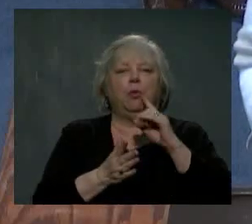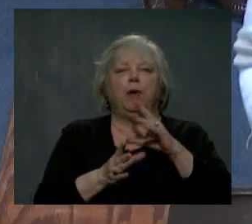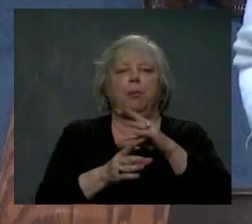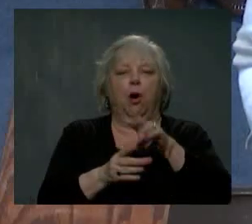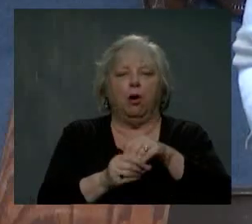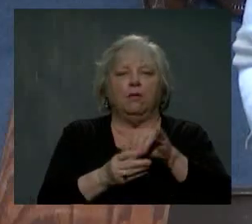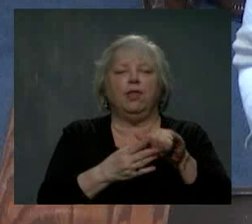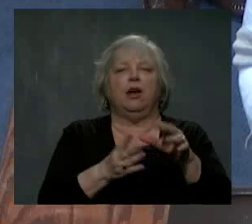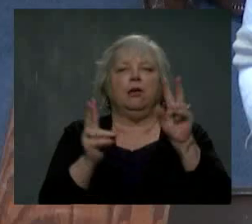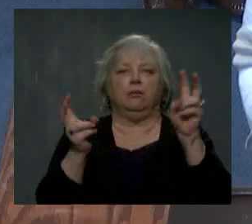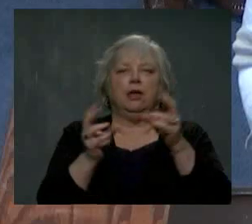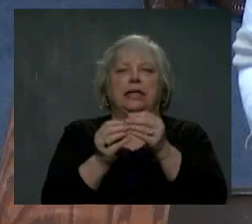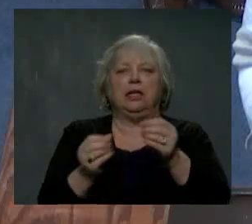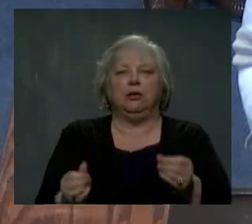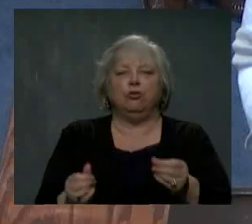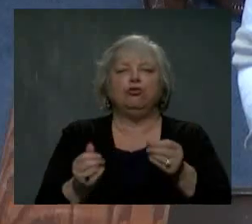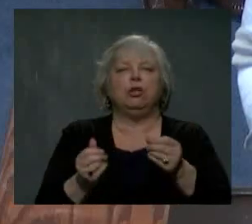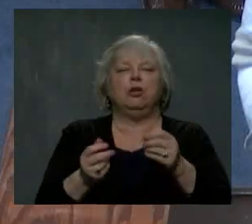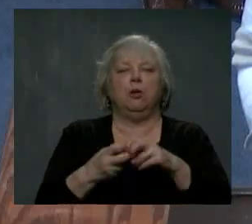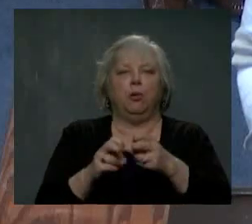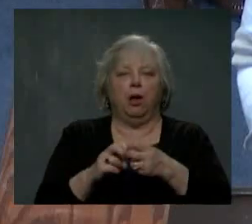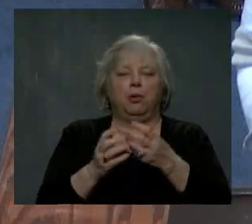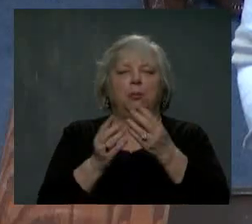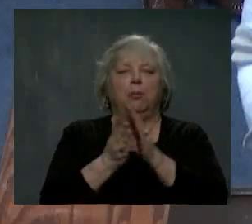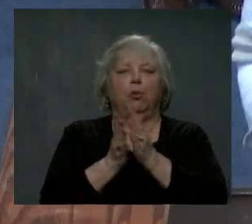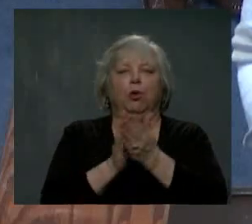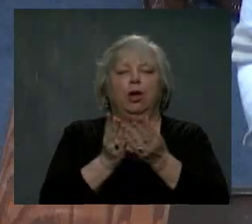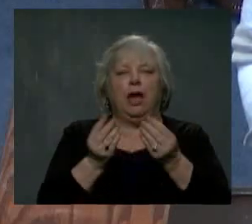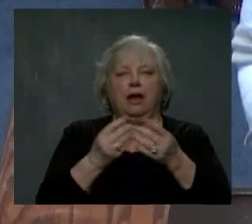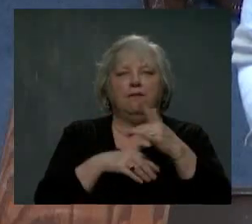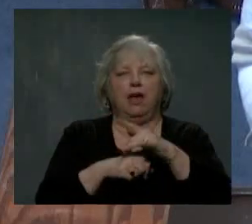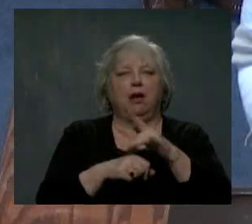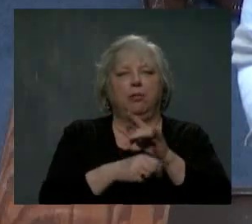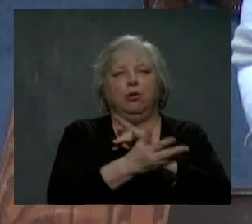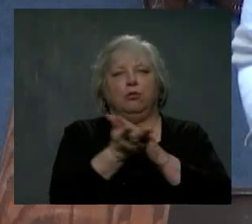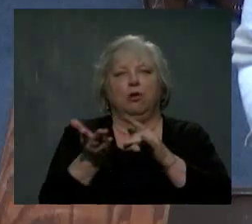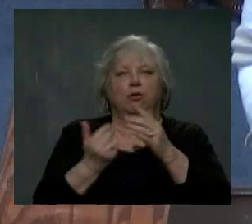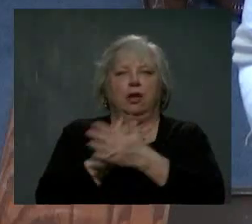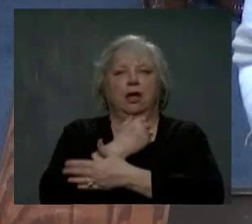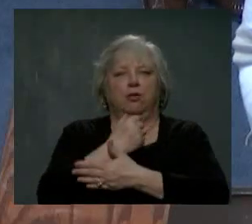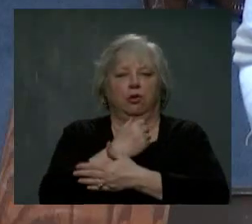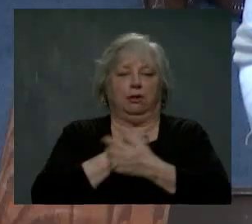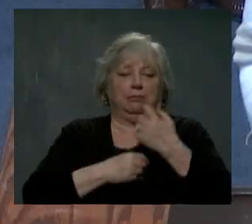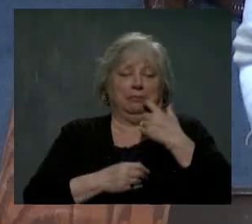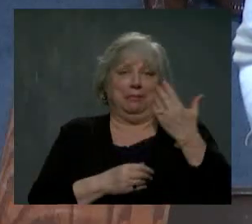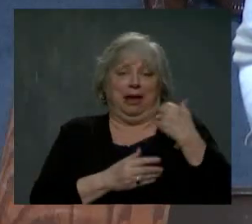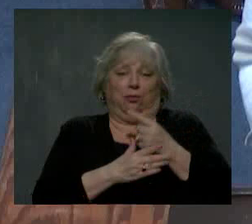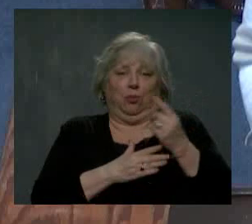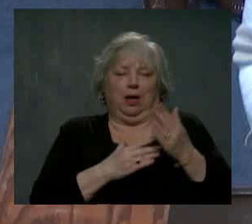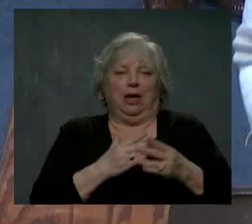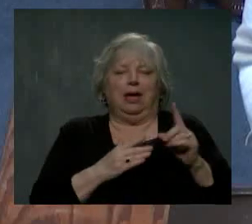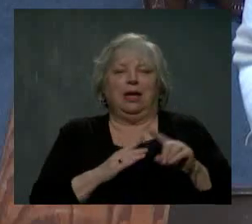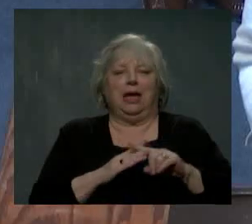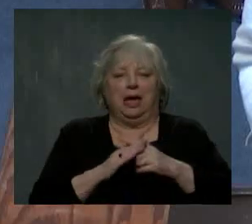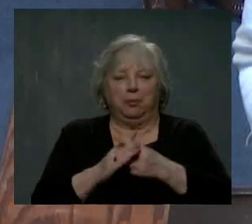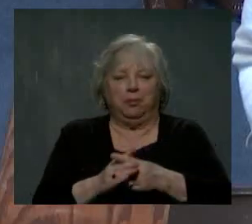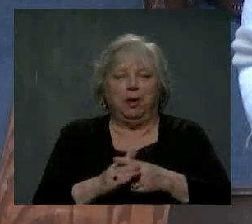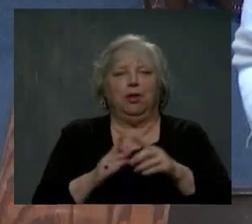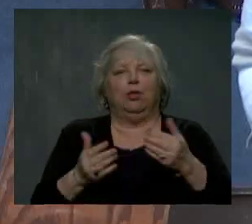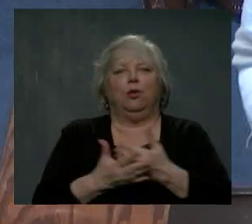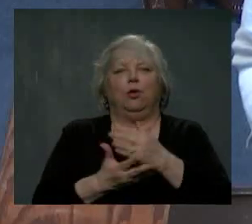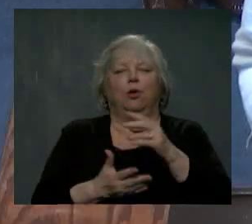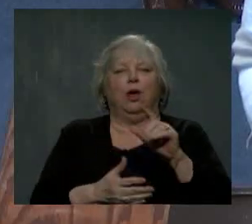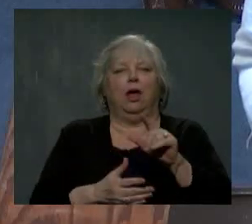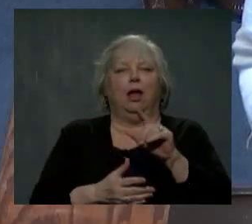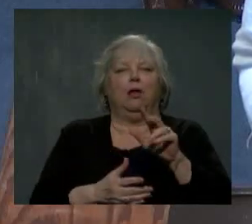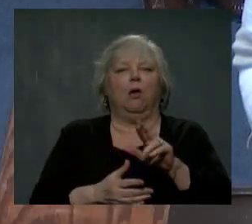solution book and made available to entities across the country. Just this last weekend, Abdul implemented the city's new LR